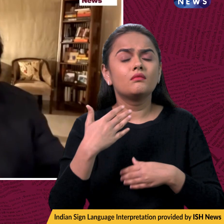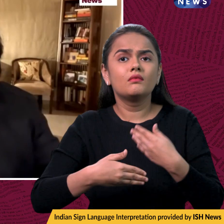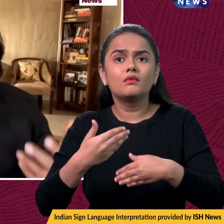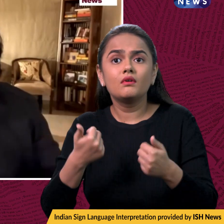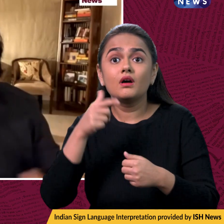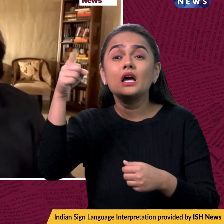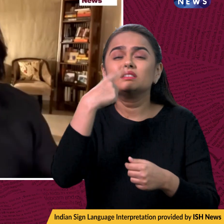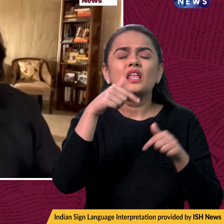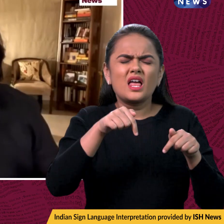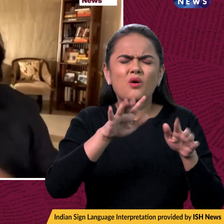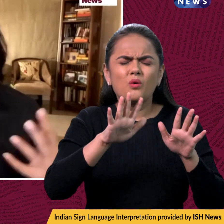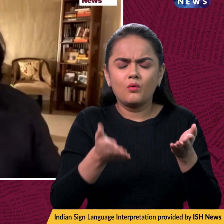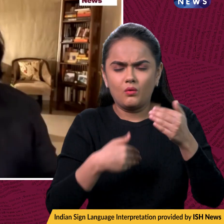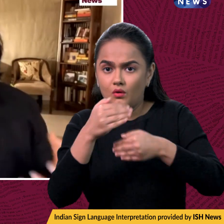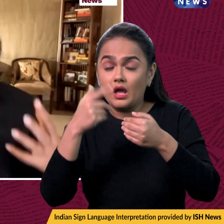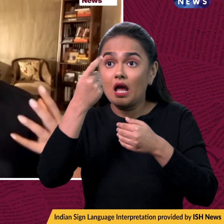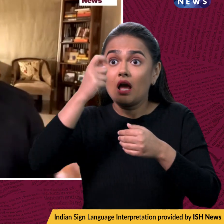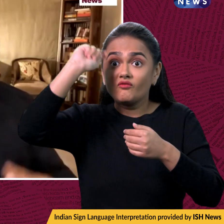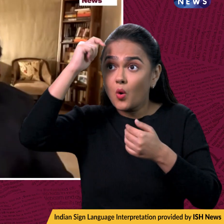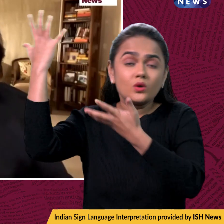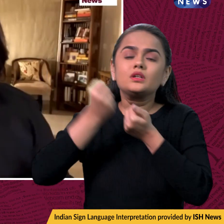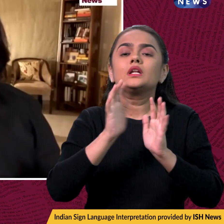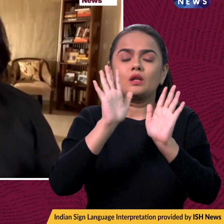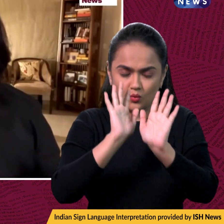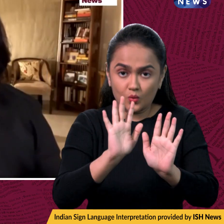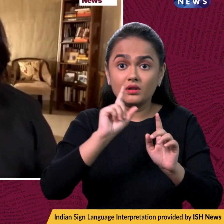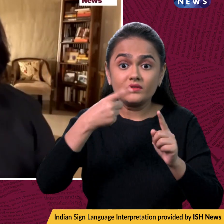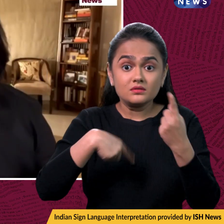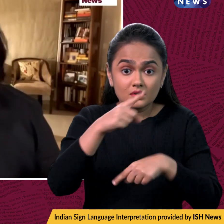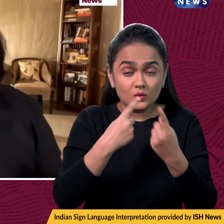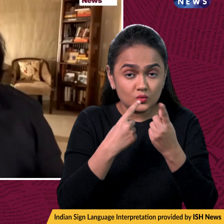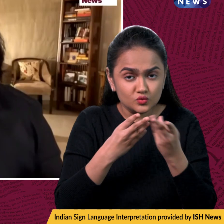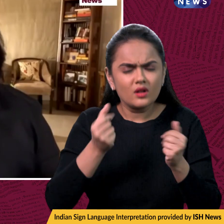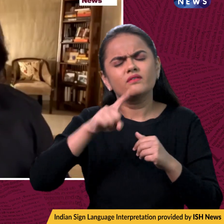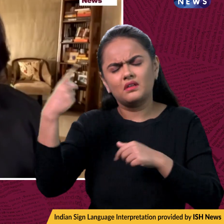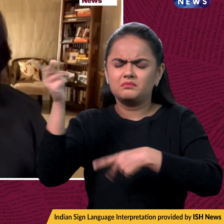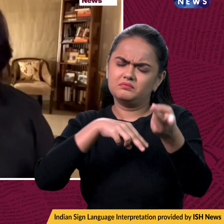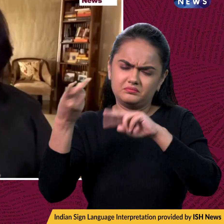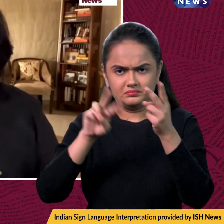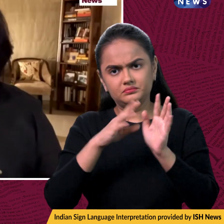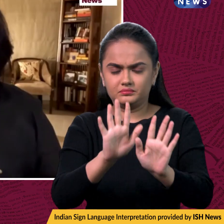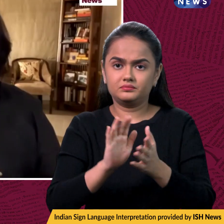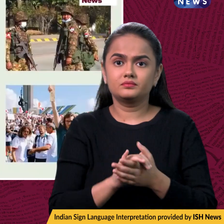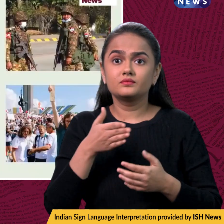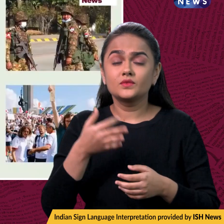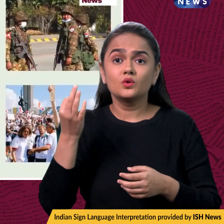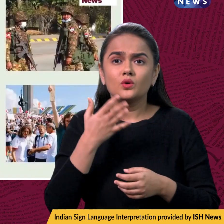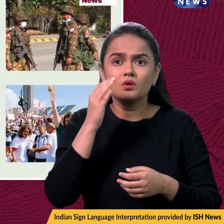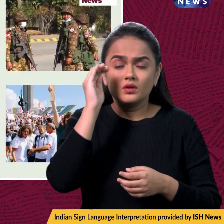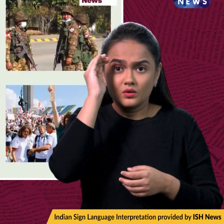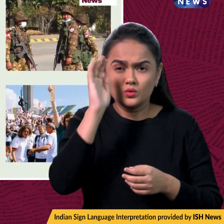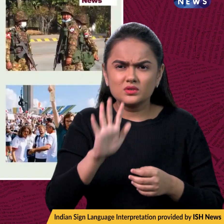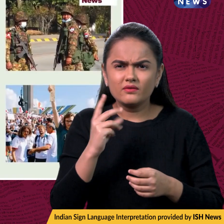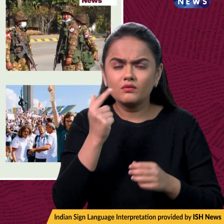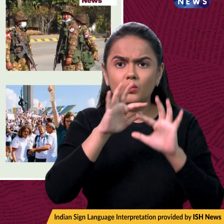asked its centers not to use any of the money in those accounts until the matter is resolved. Quick look at news coming